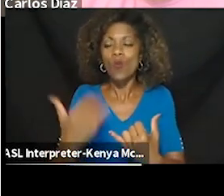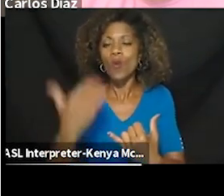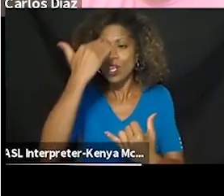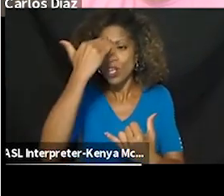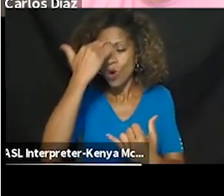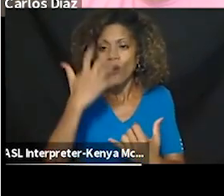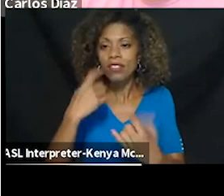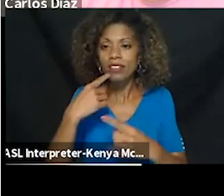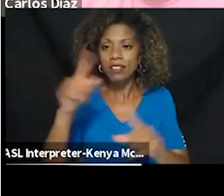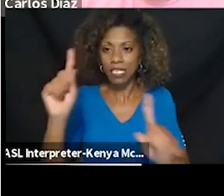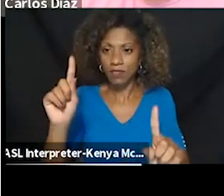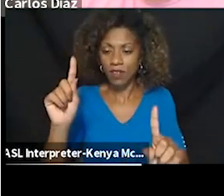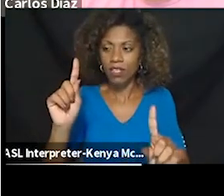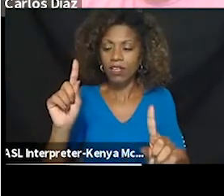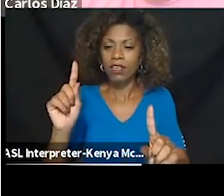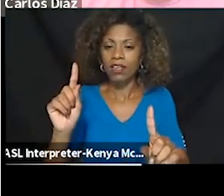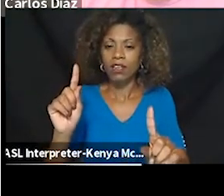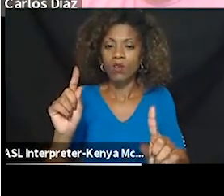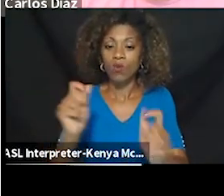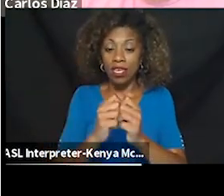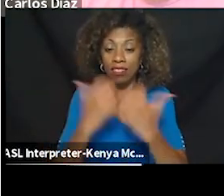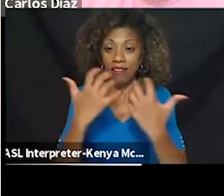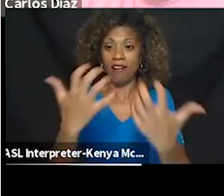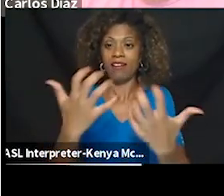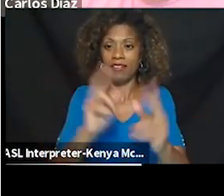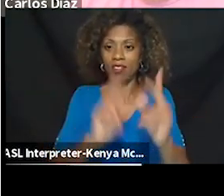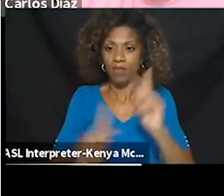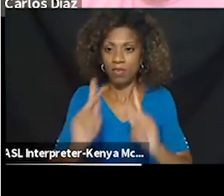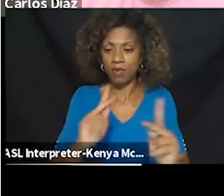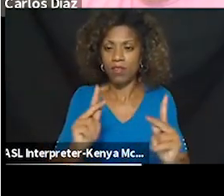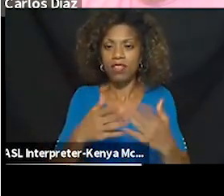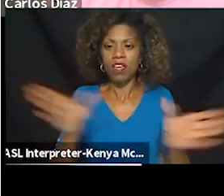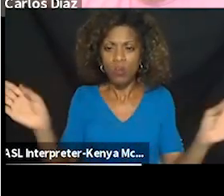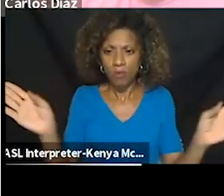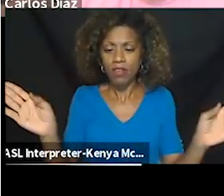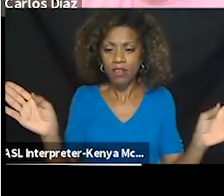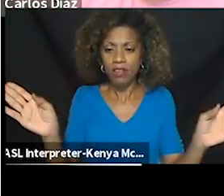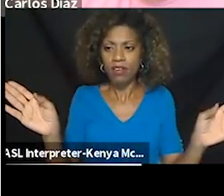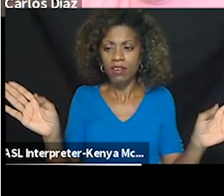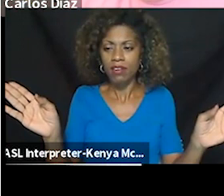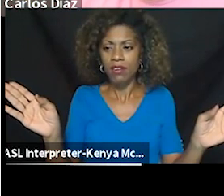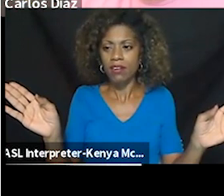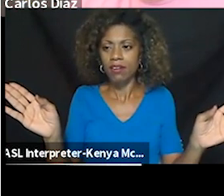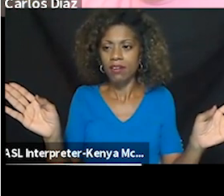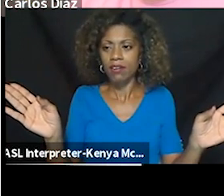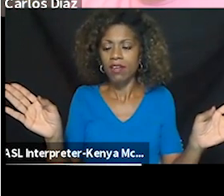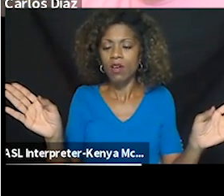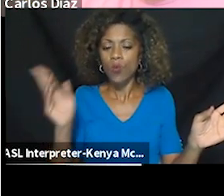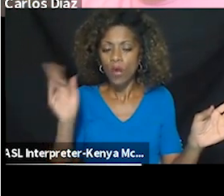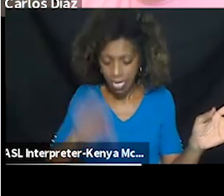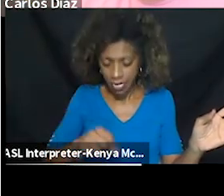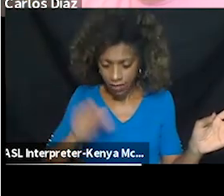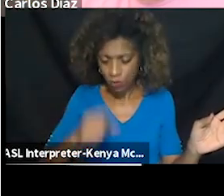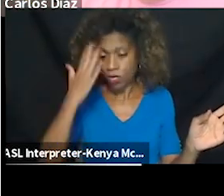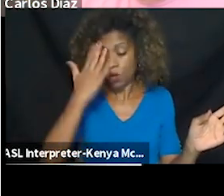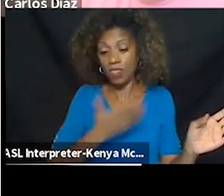on talking about these topics with folks. We don't need to abandon those lessons, even as the things are still shifting and changing. A